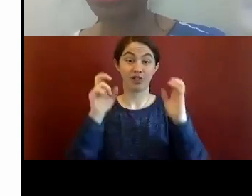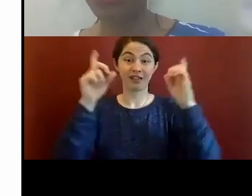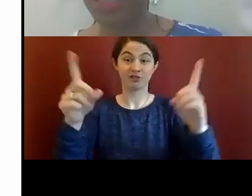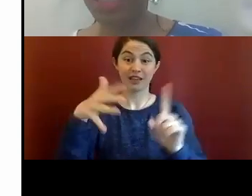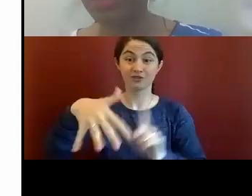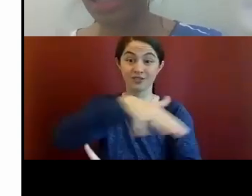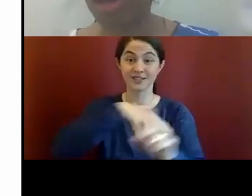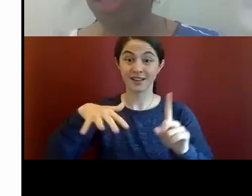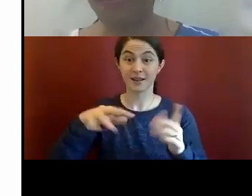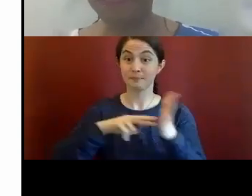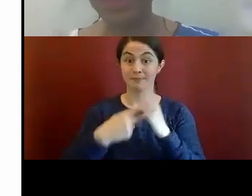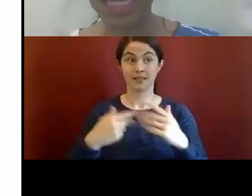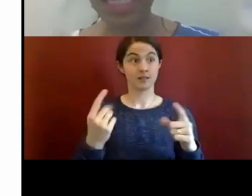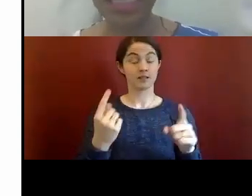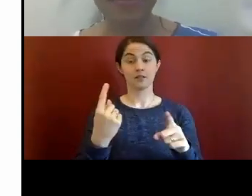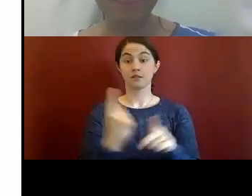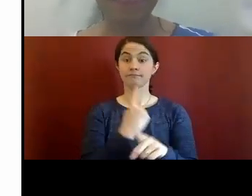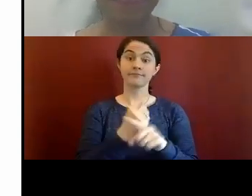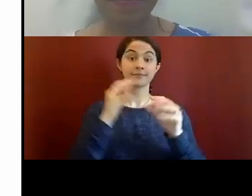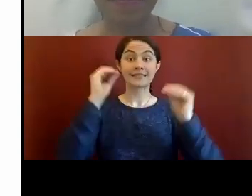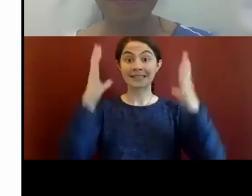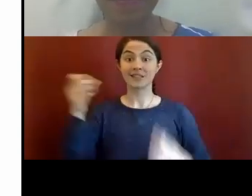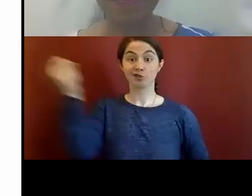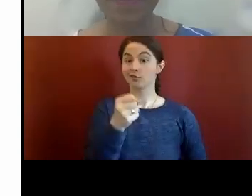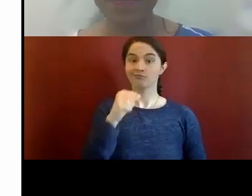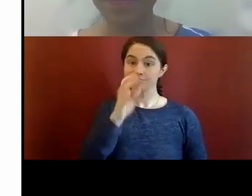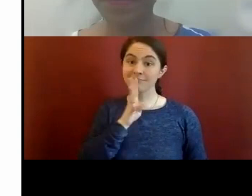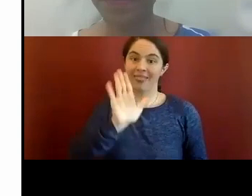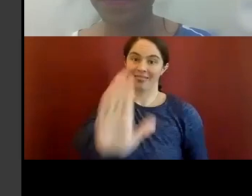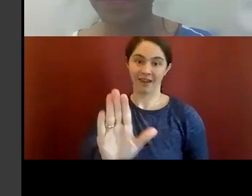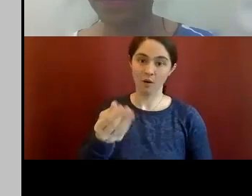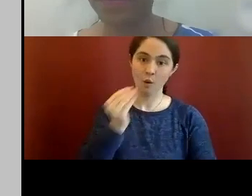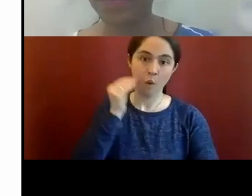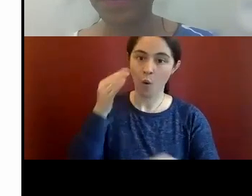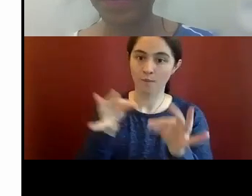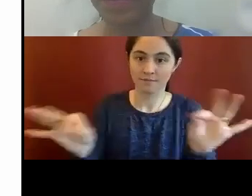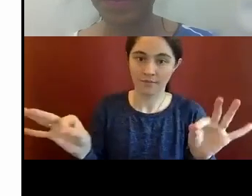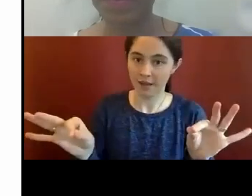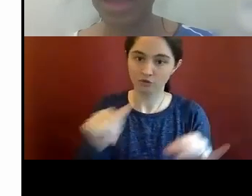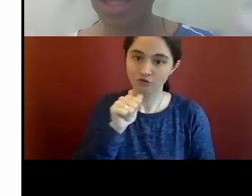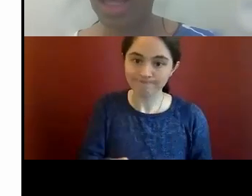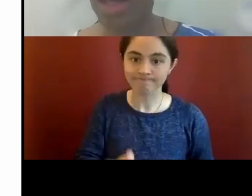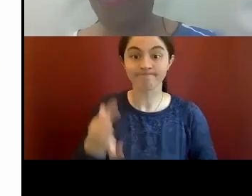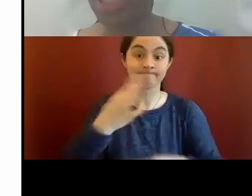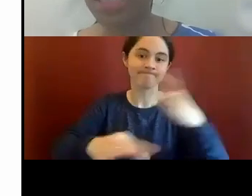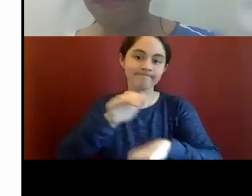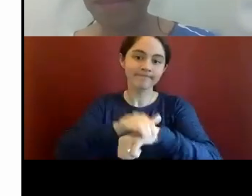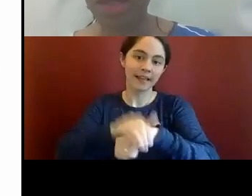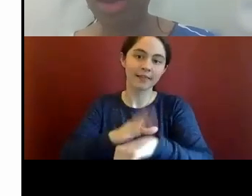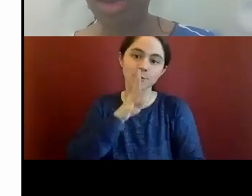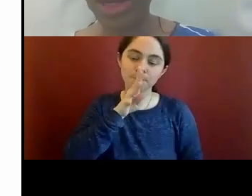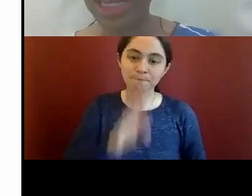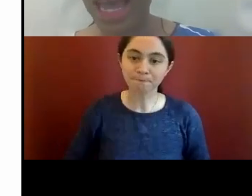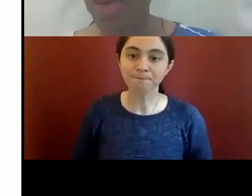do not speak their language. Next. Boston